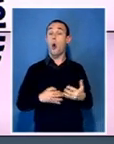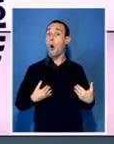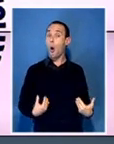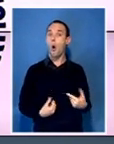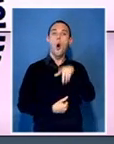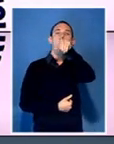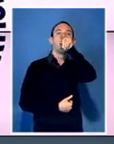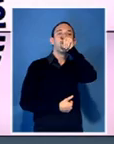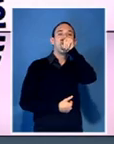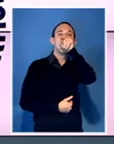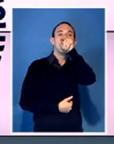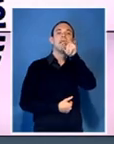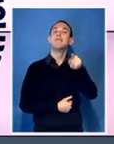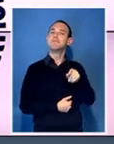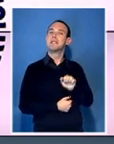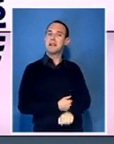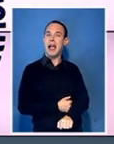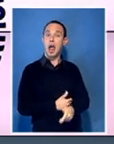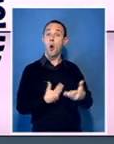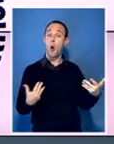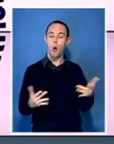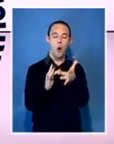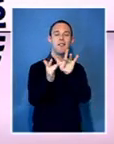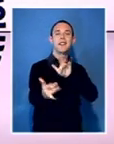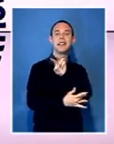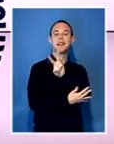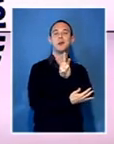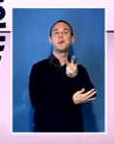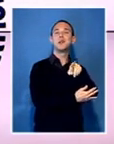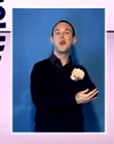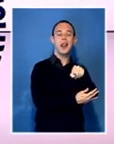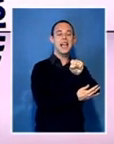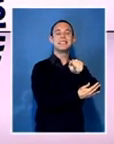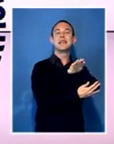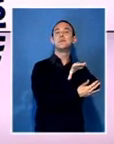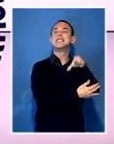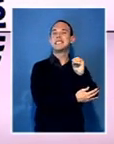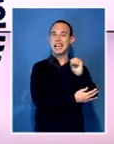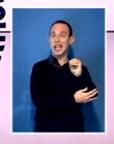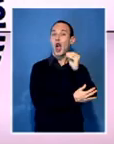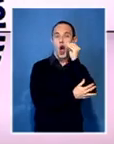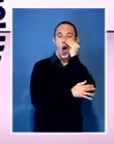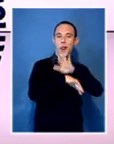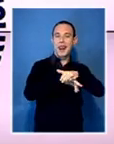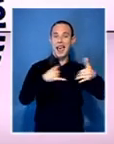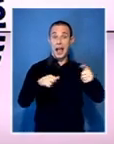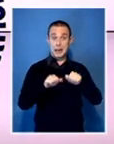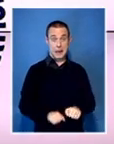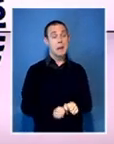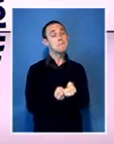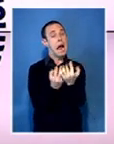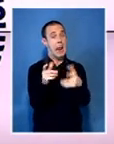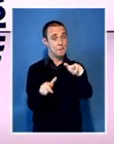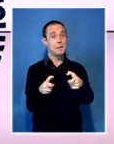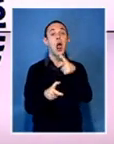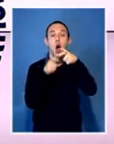our Facebook page, that's SABC News Online. We already seen a lot of reaction from this story in as far as what the sports minister had said. I'm sure